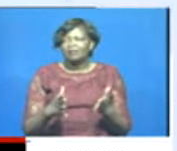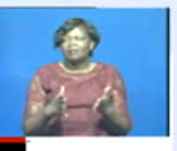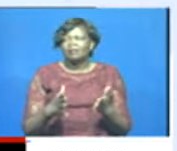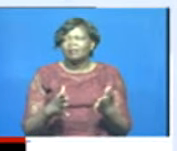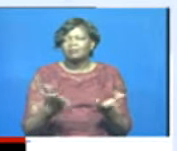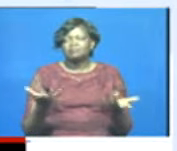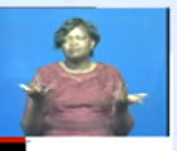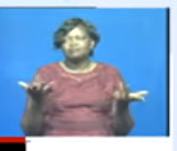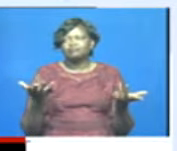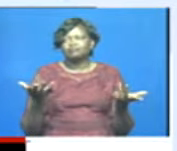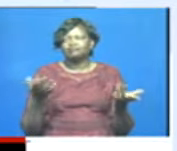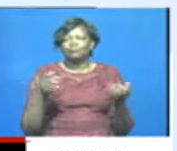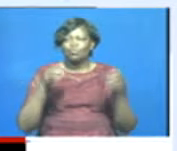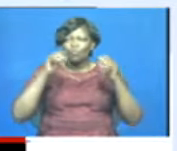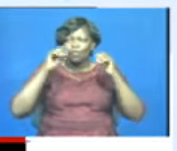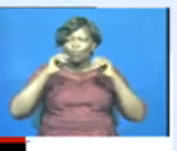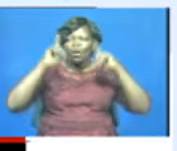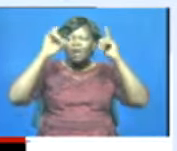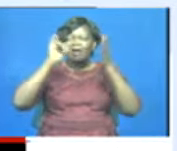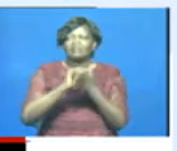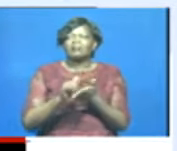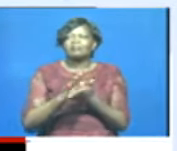you realize that the basic